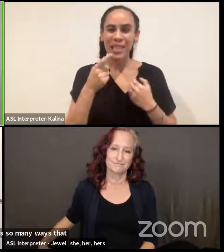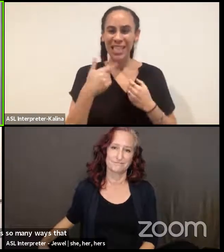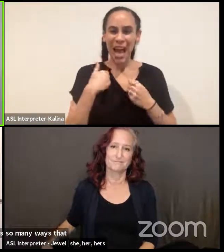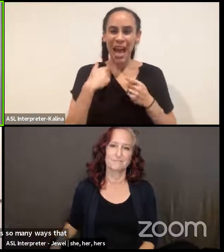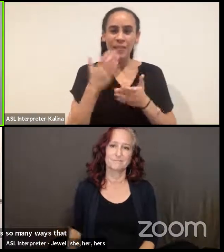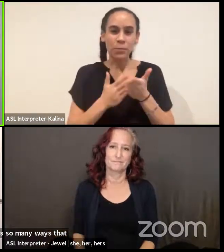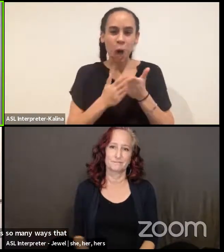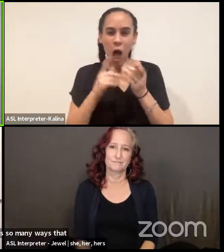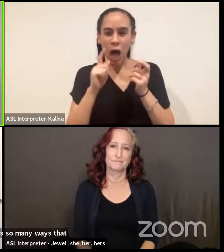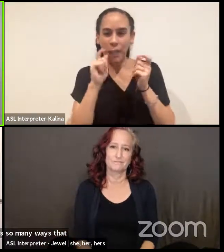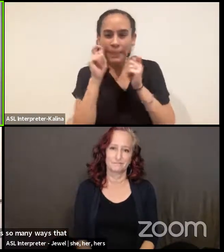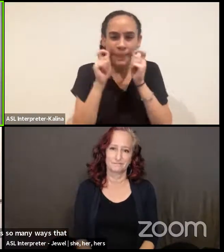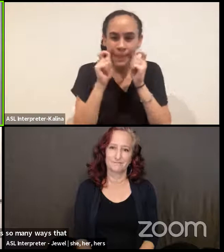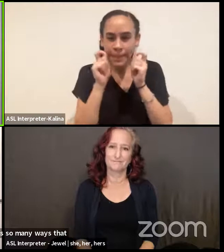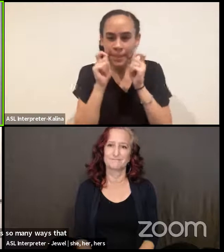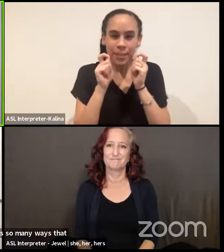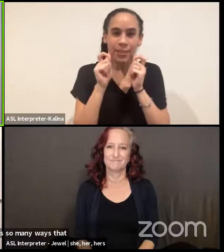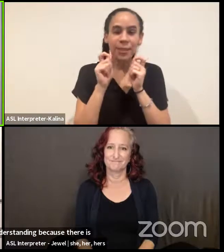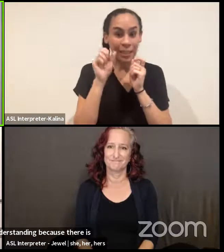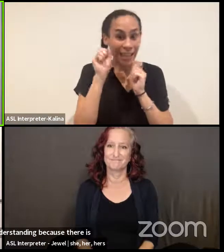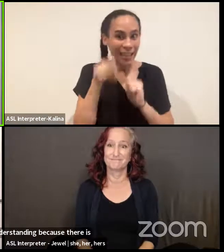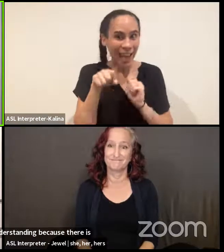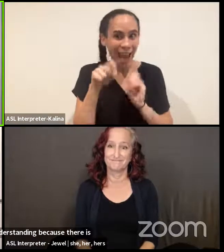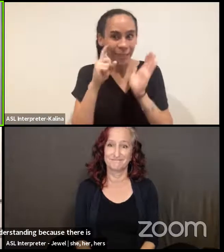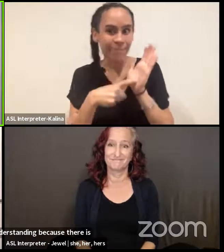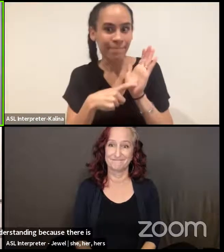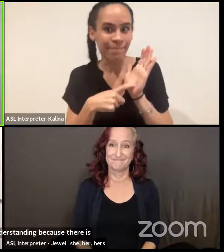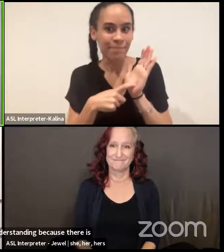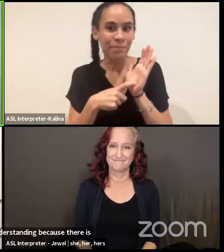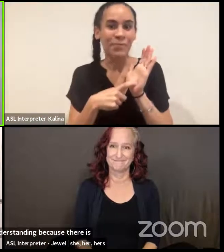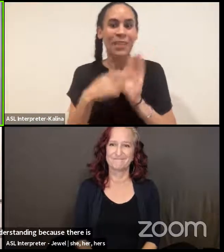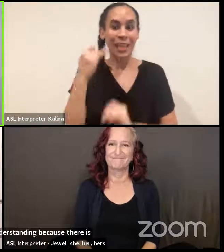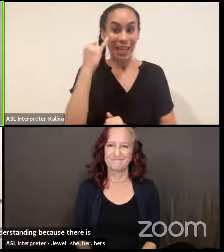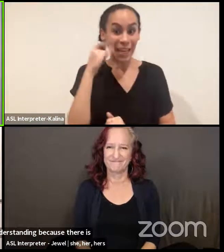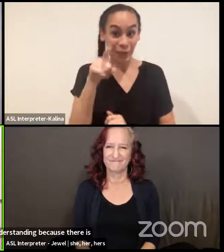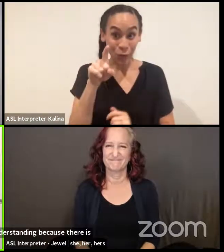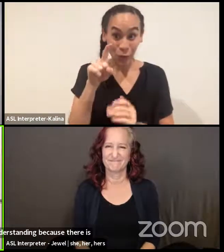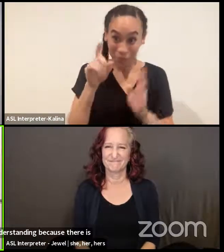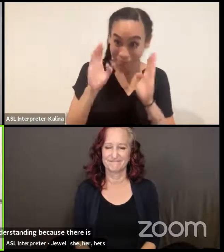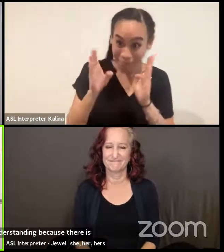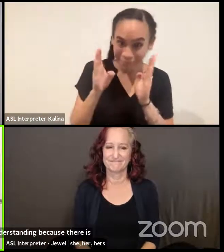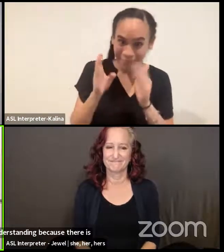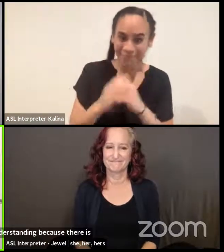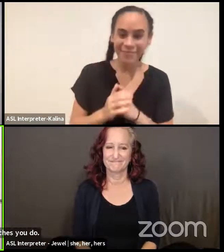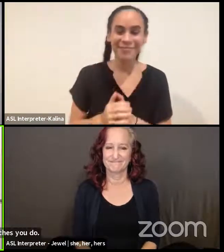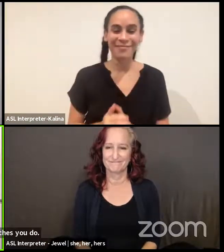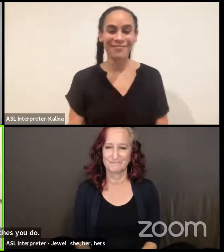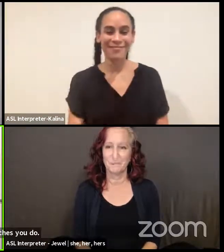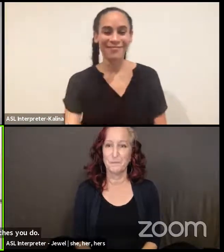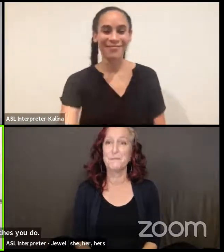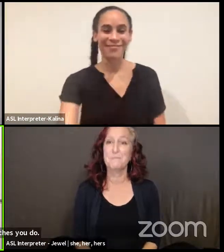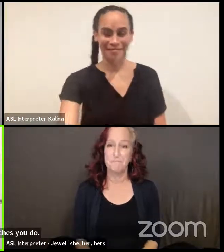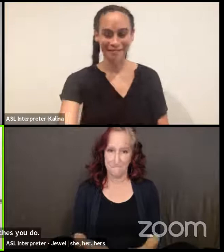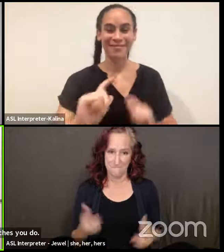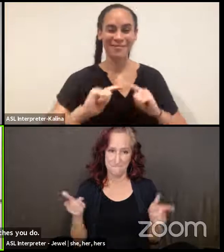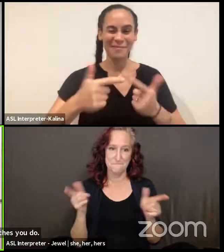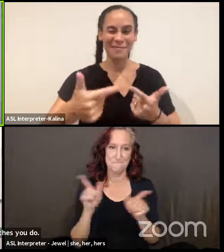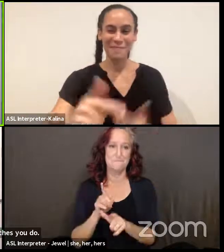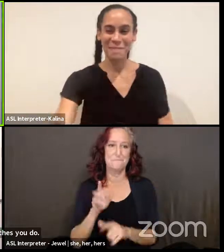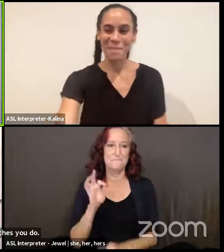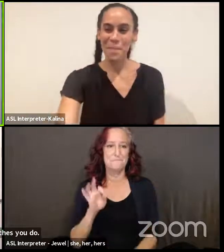that you do that actually alert if people are in tuned. Yes. Right. Like the twitches around your eyes, for example,